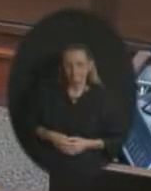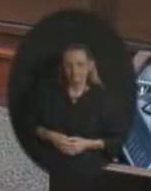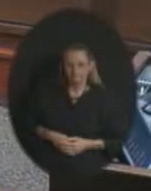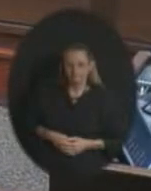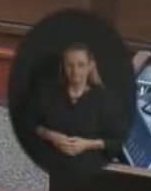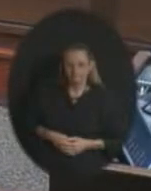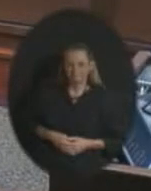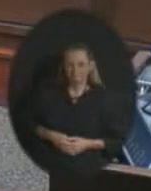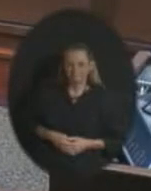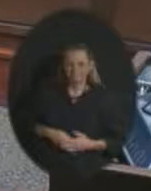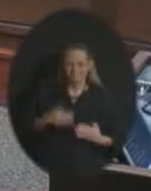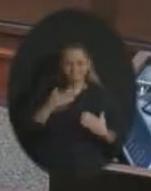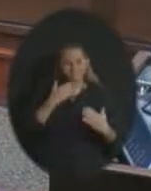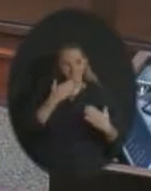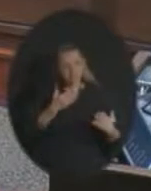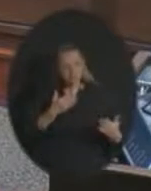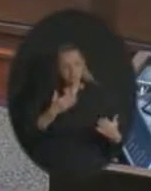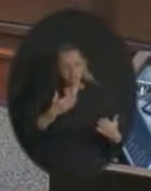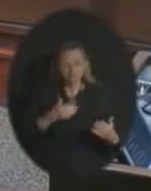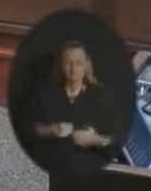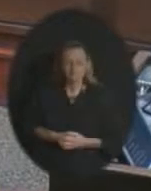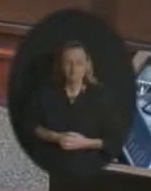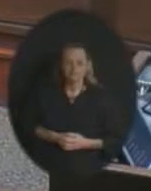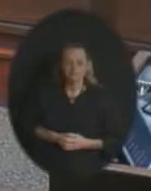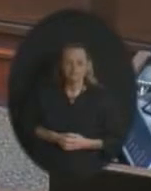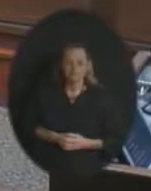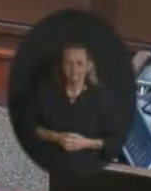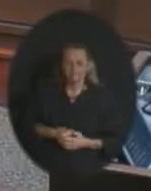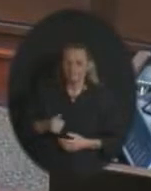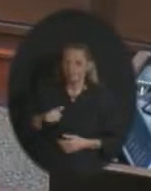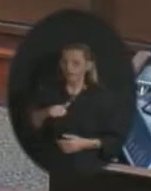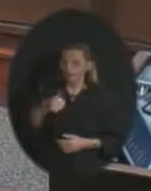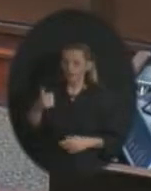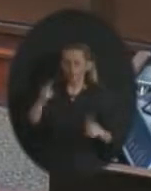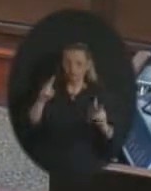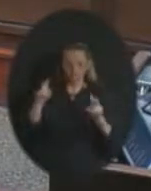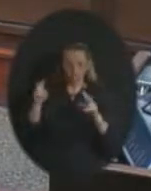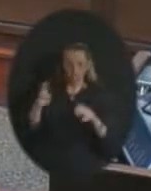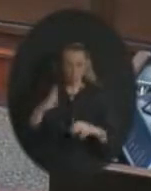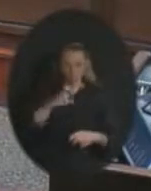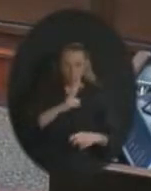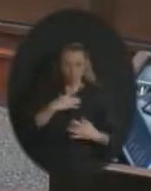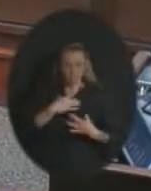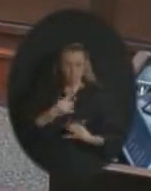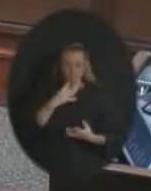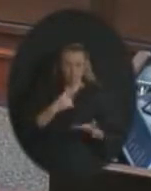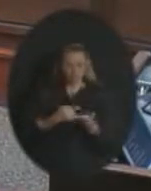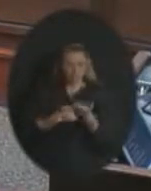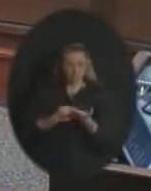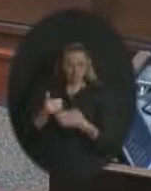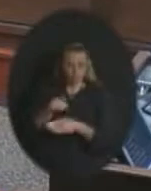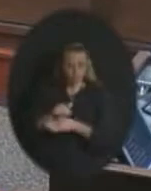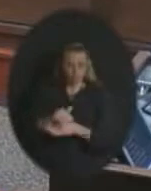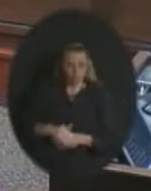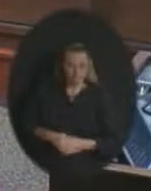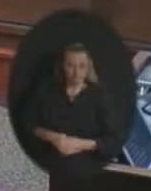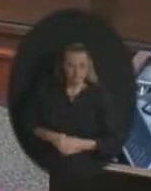Thank you, everyone. Are there any additional topics that board members would like to bring for discussion?